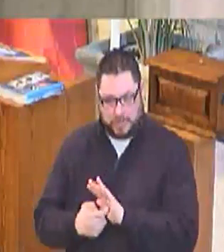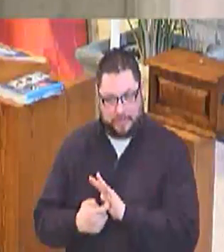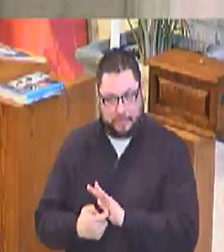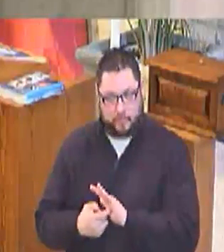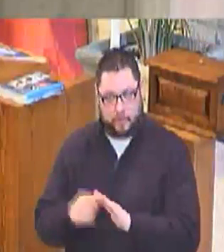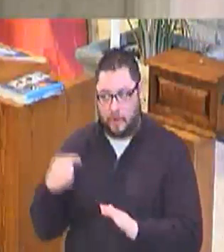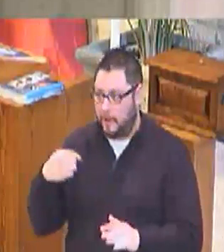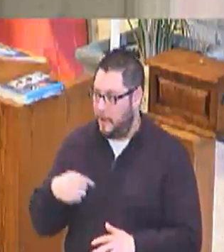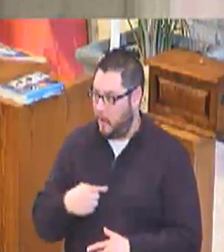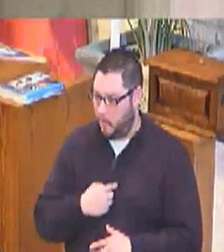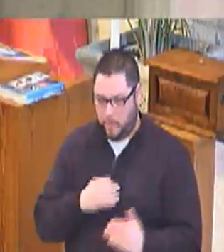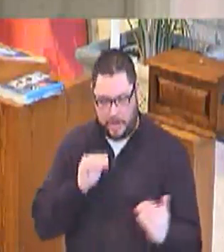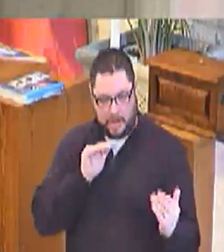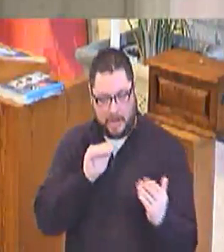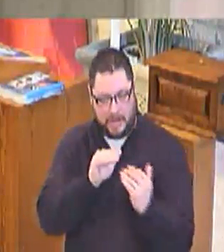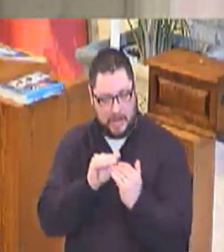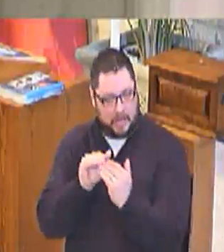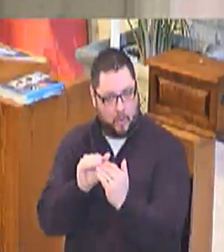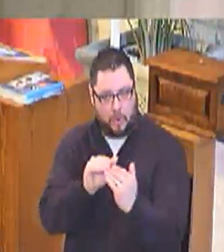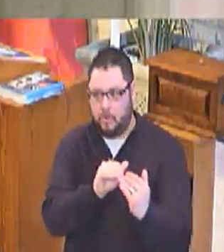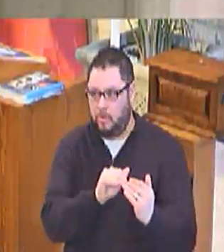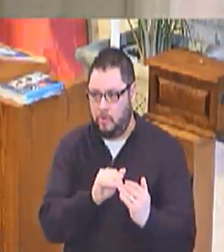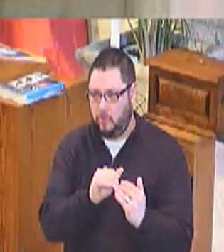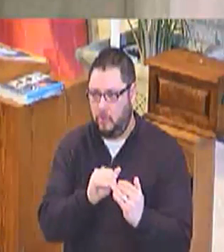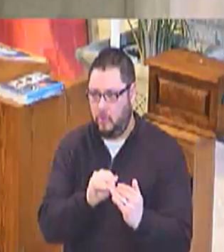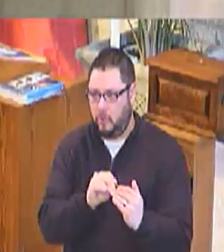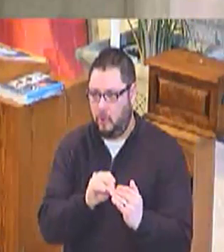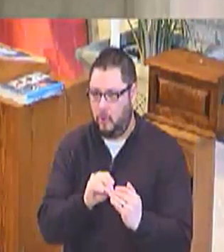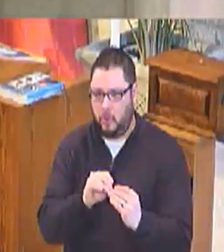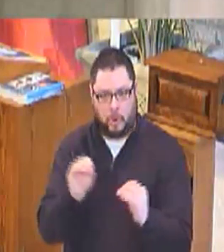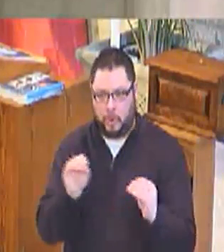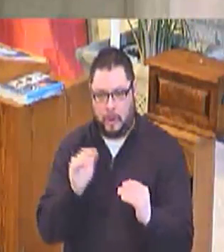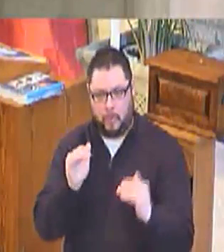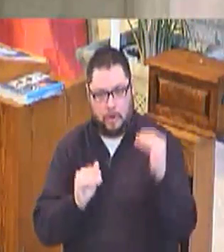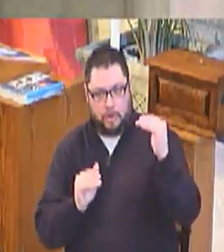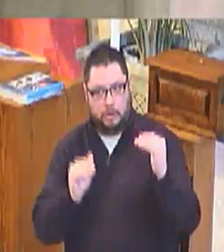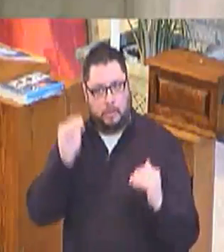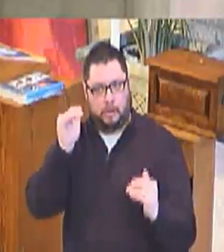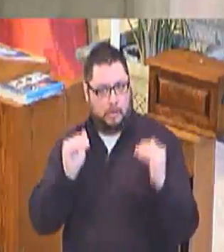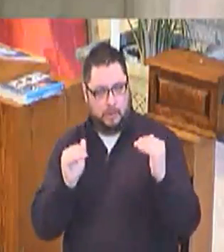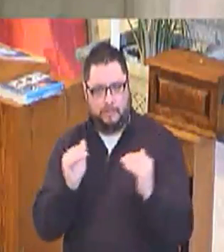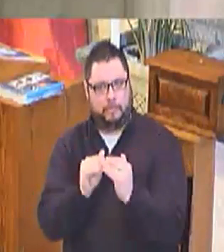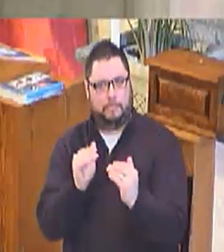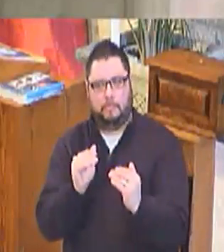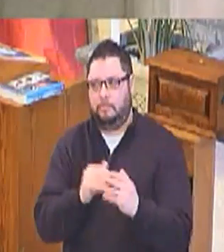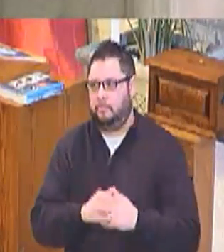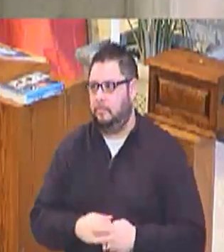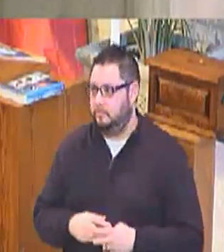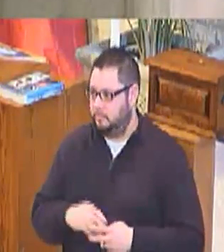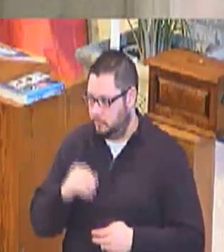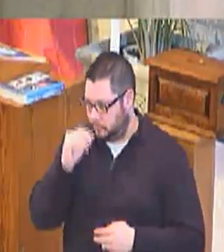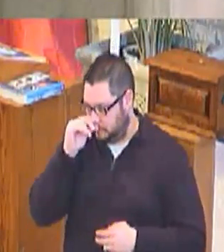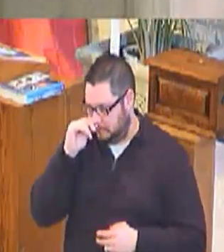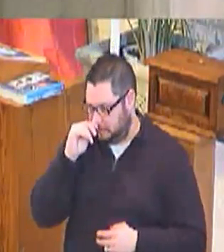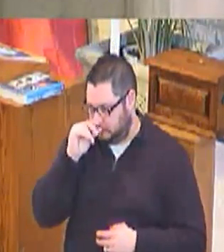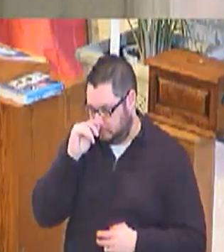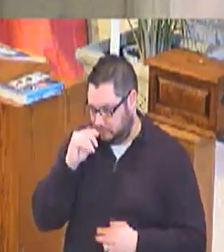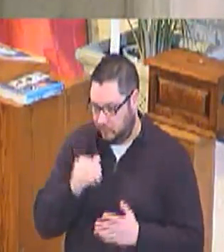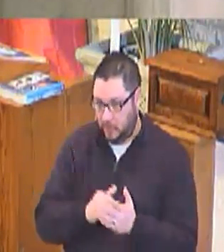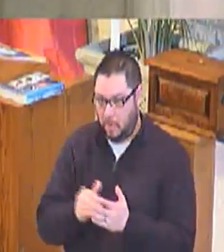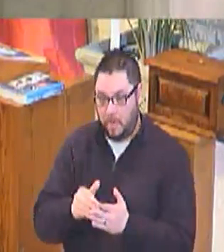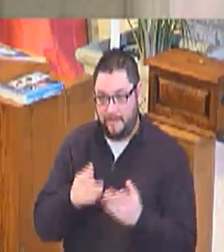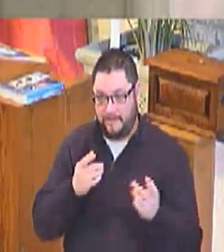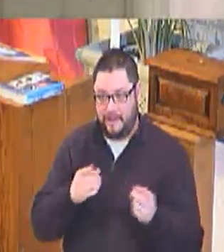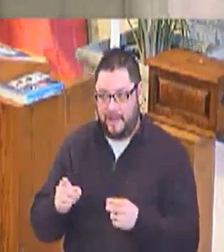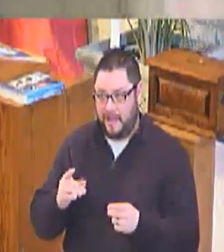we are equal, that no one is better than anyone else. And so often what happens when we